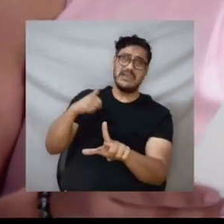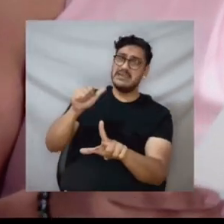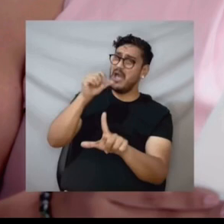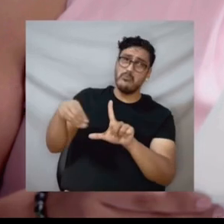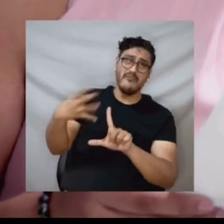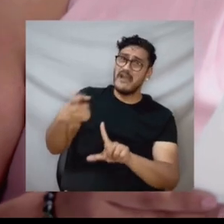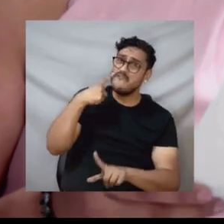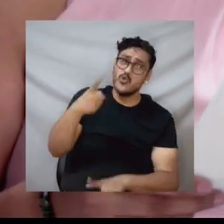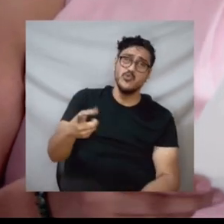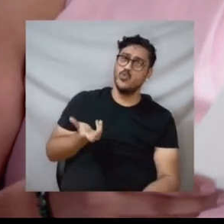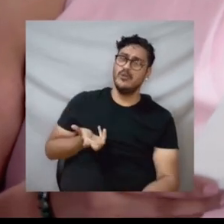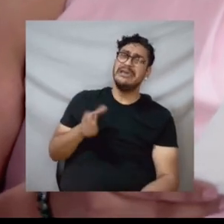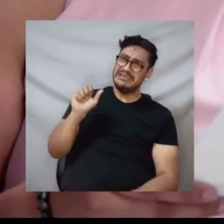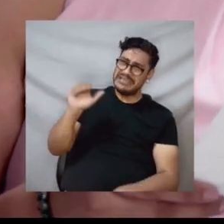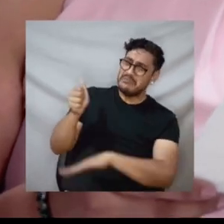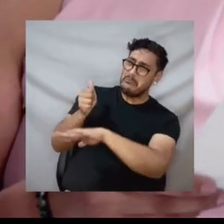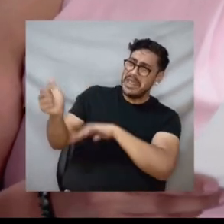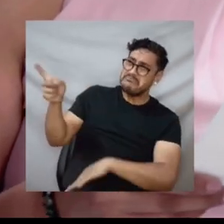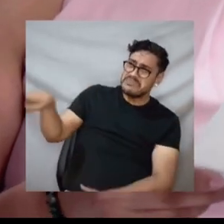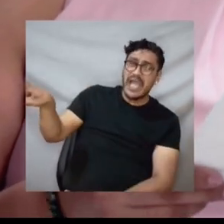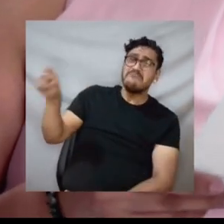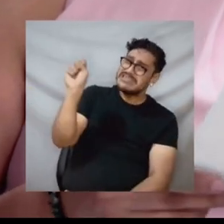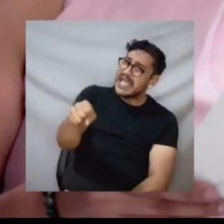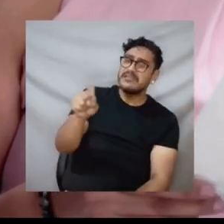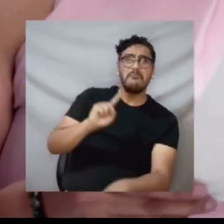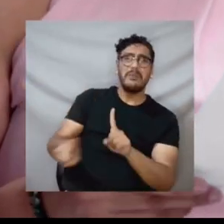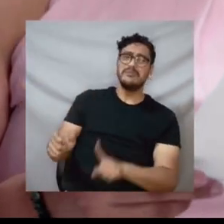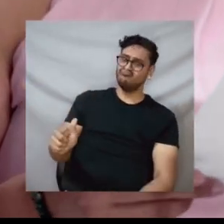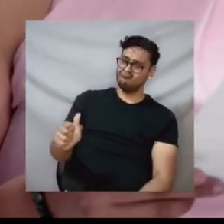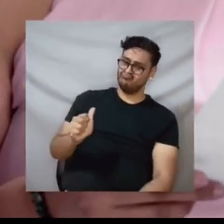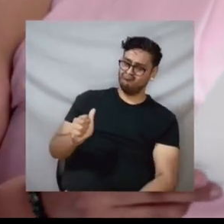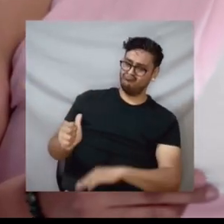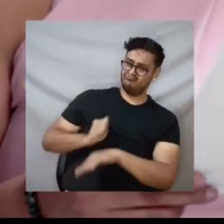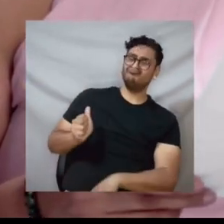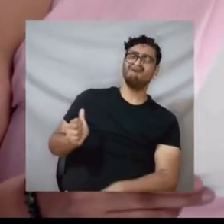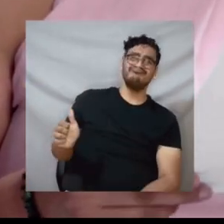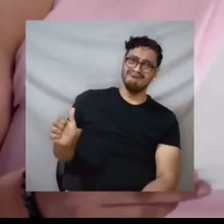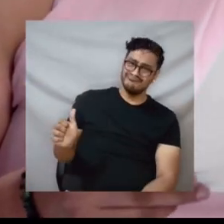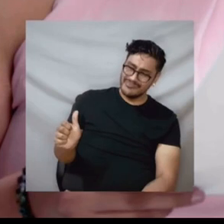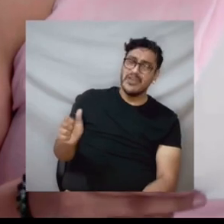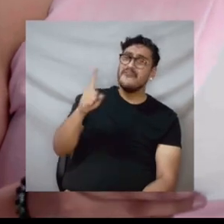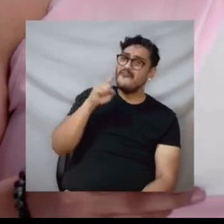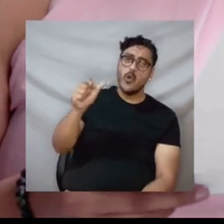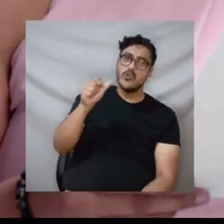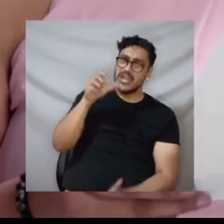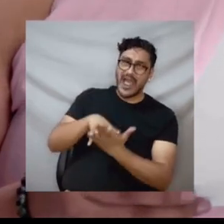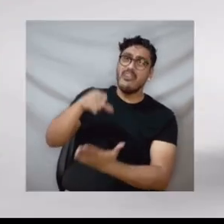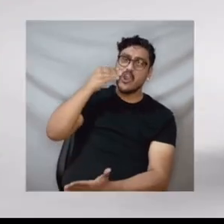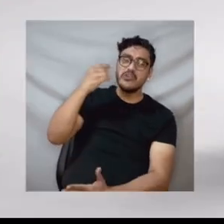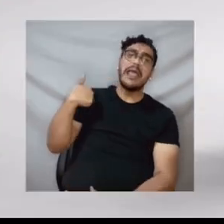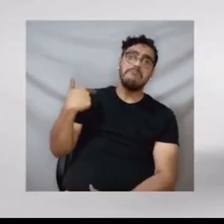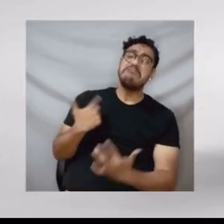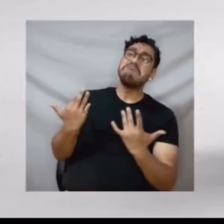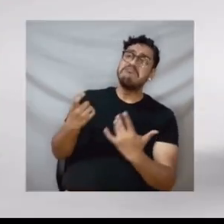yes i'm blaming them but i'm also a hundred percent at fault for not signing to you and waiting for you to teach me